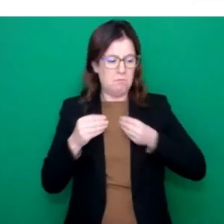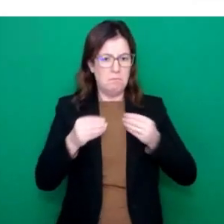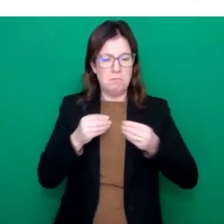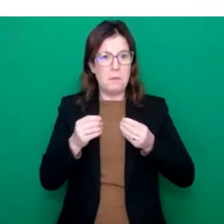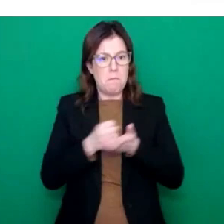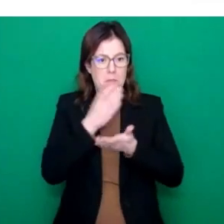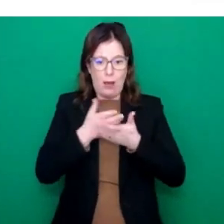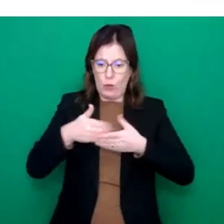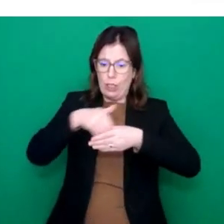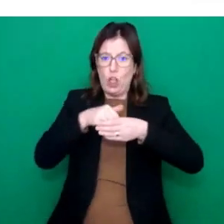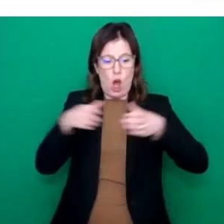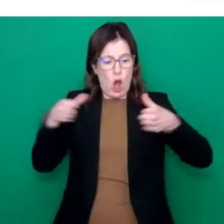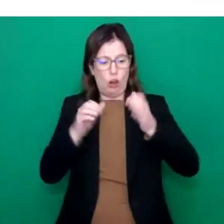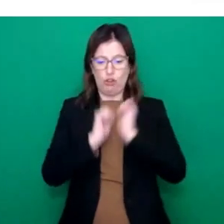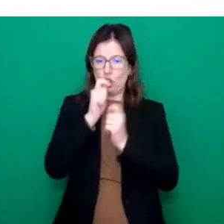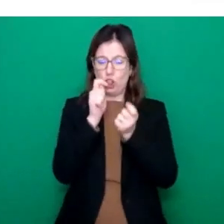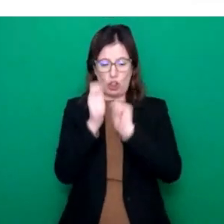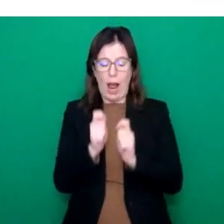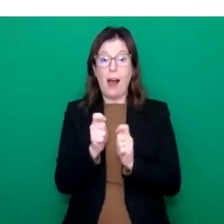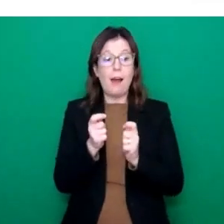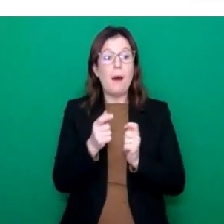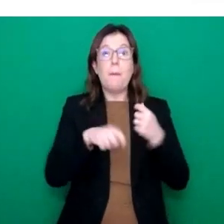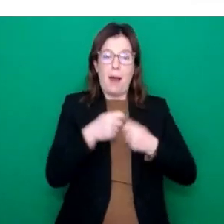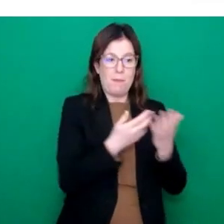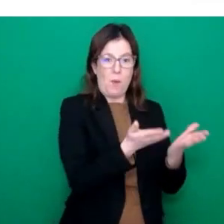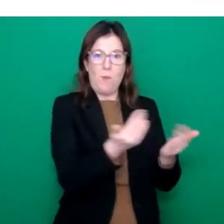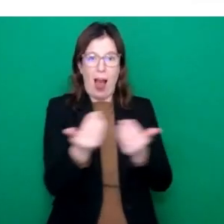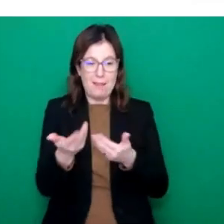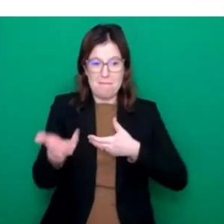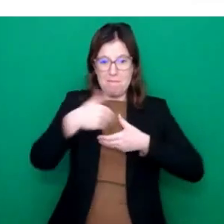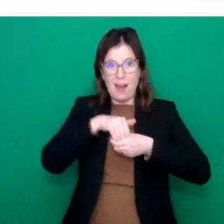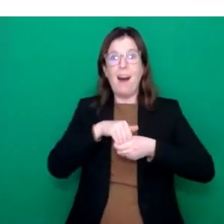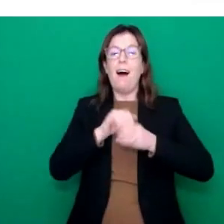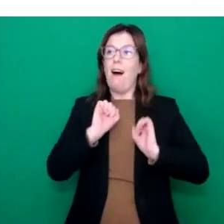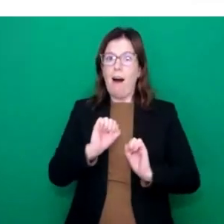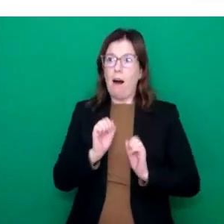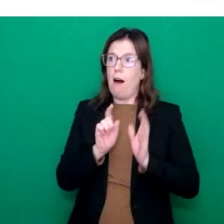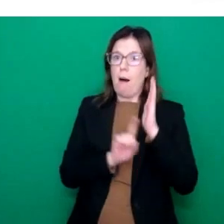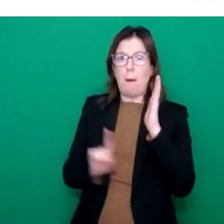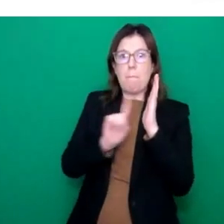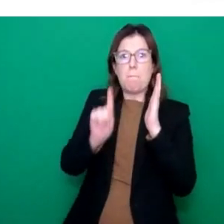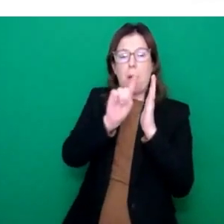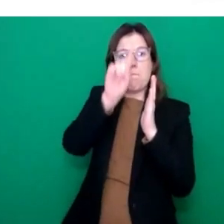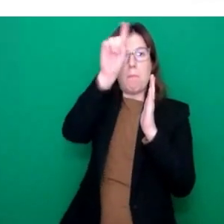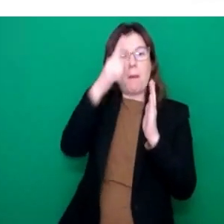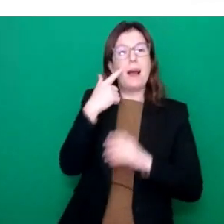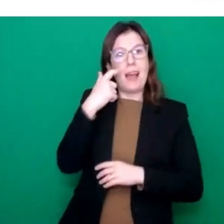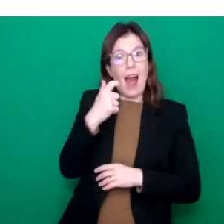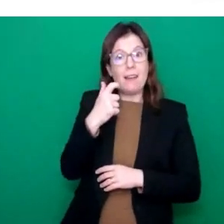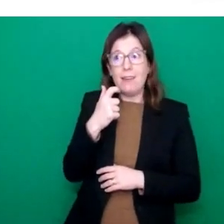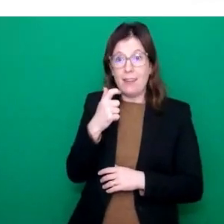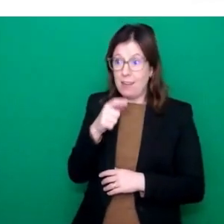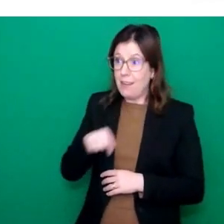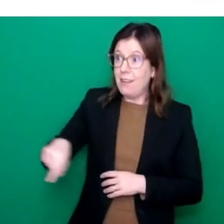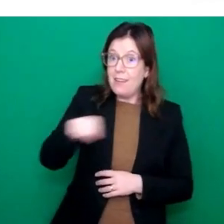structural change, which increases access, improves experiences and outcomes, both for the people we provide therapy for and for